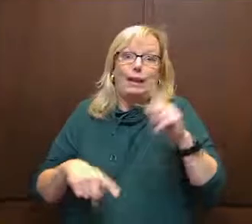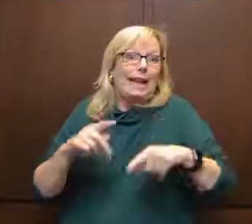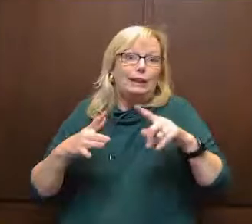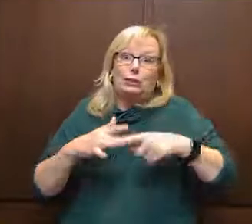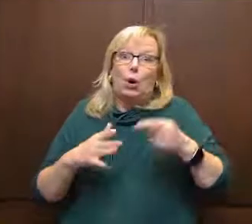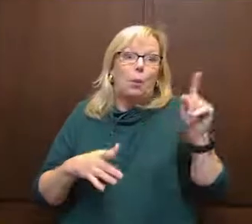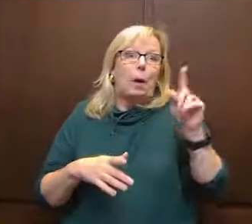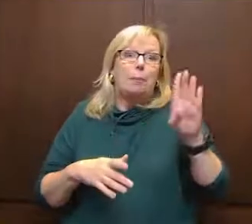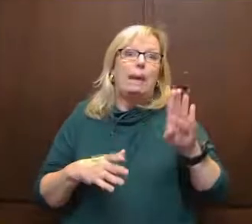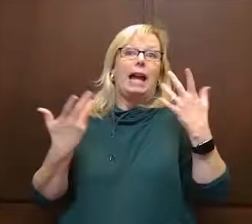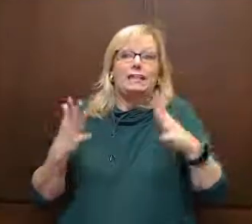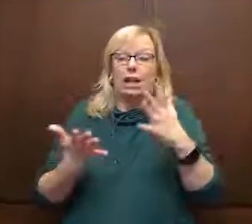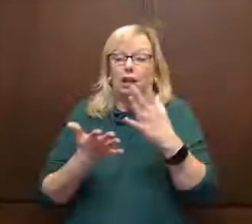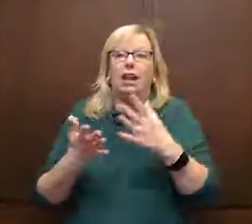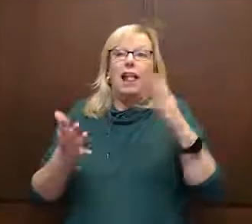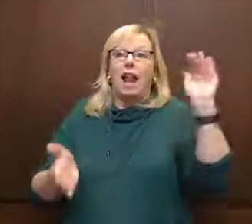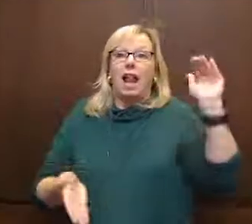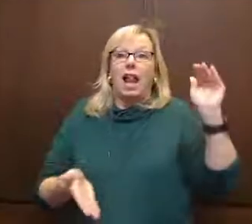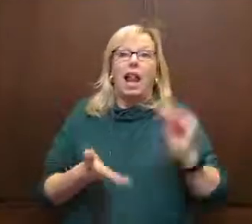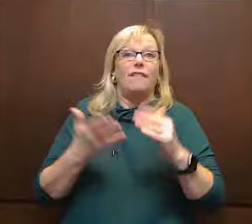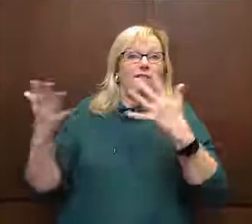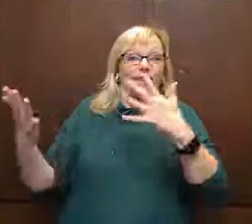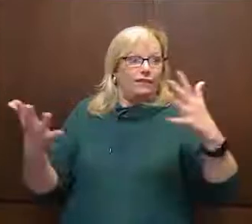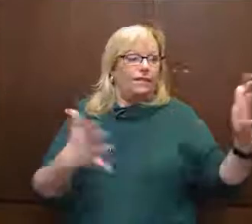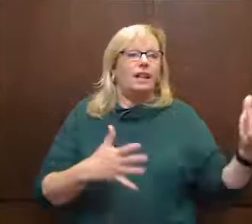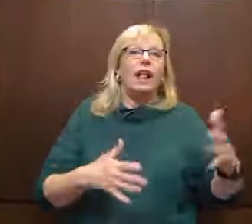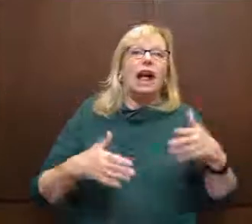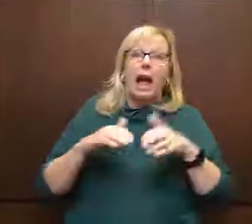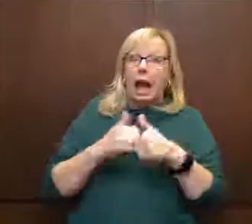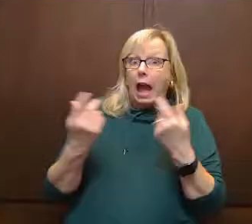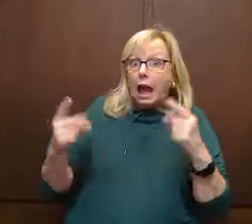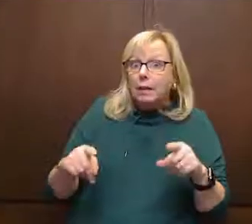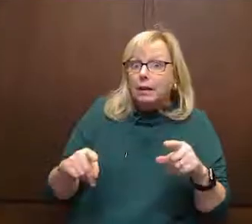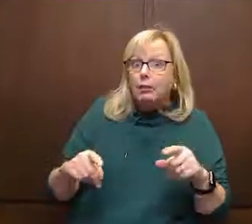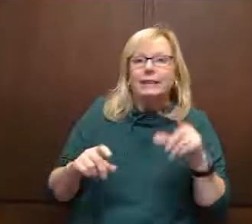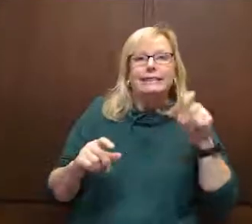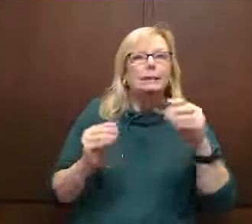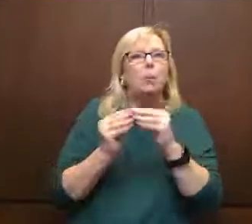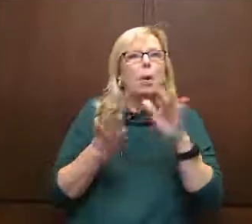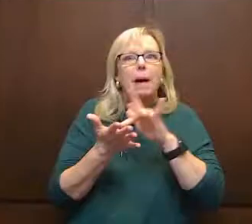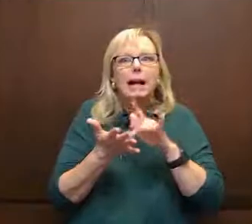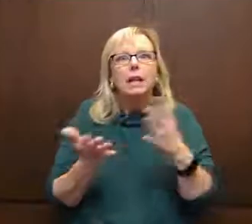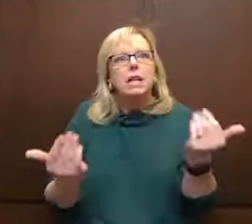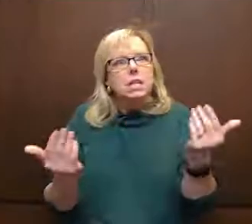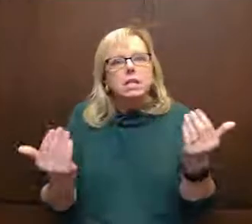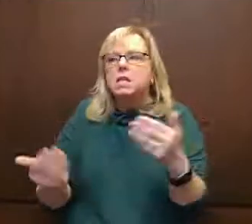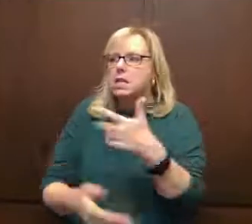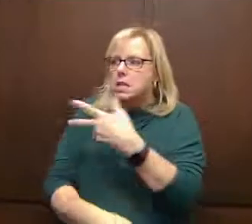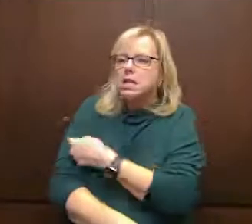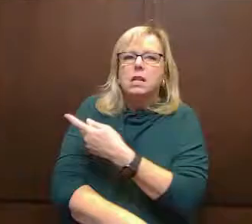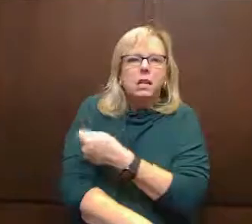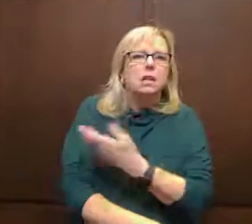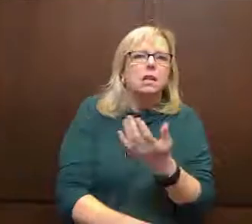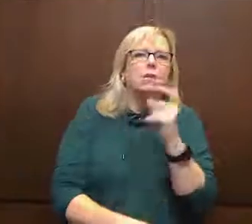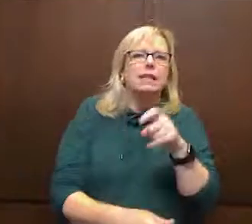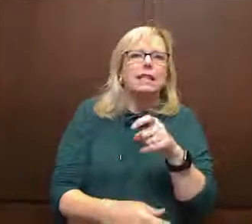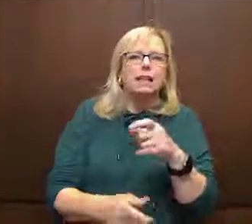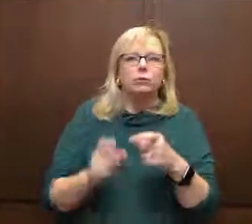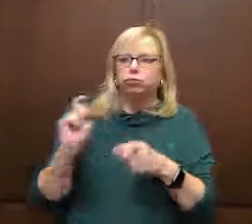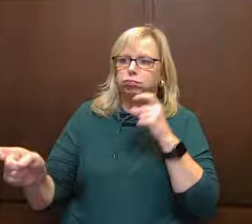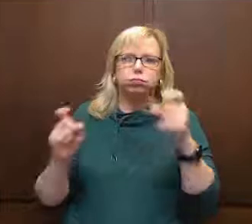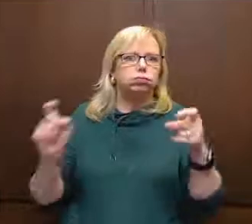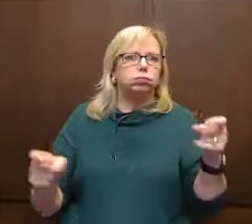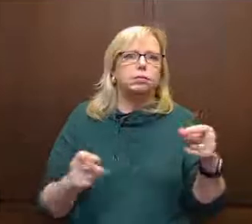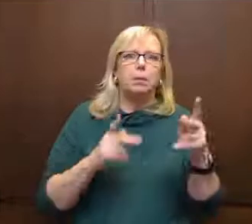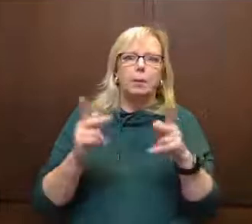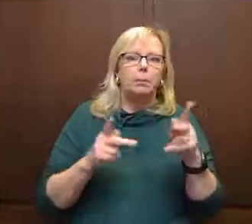into 1B until we make that happen. The way it happens is we need more vaccine, and we need to get that vaccine in the arms of